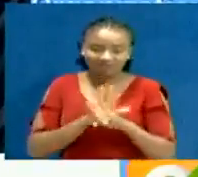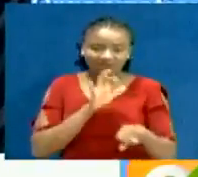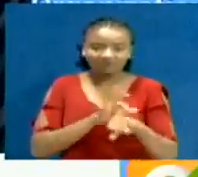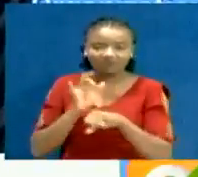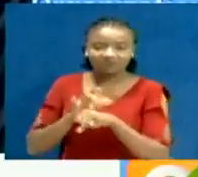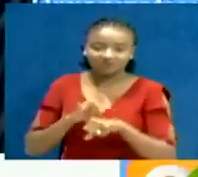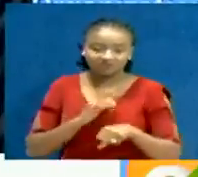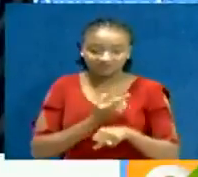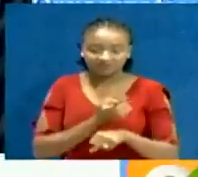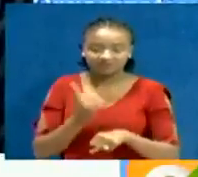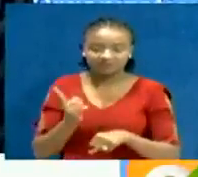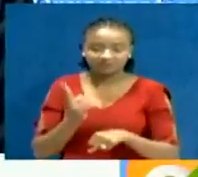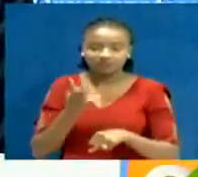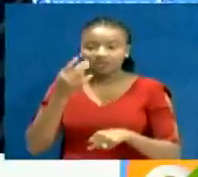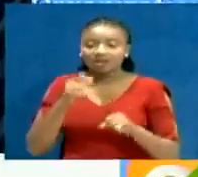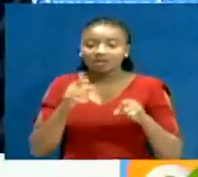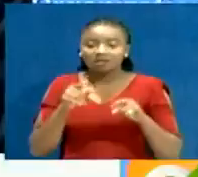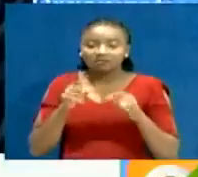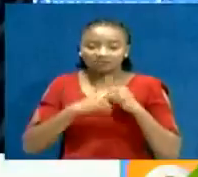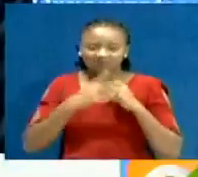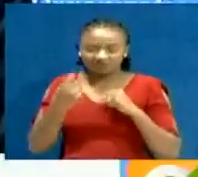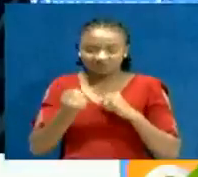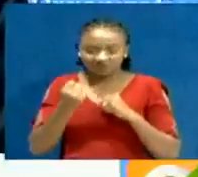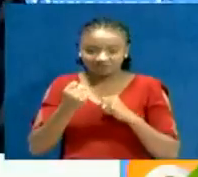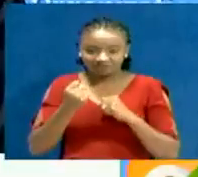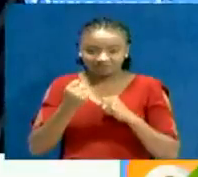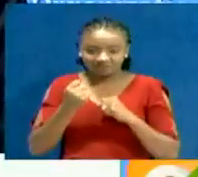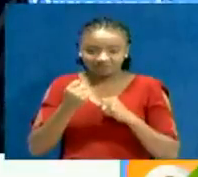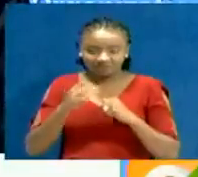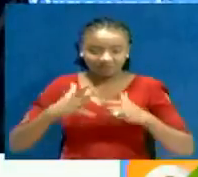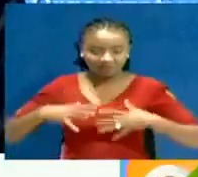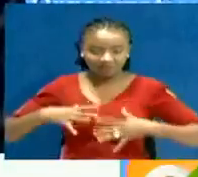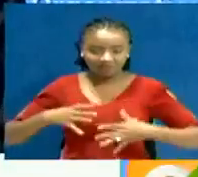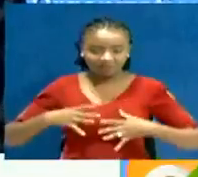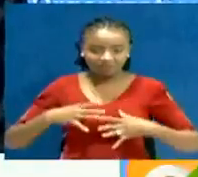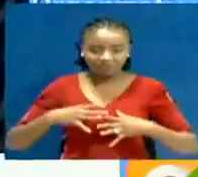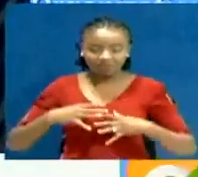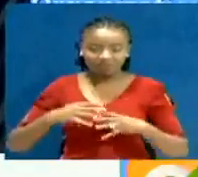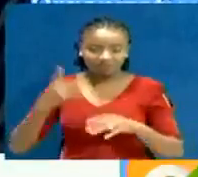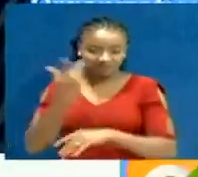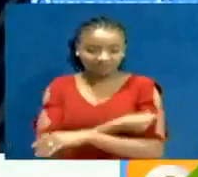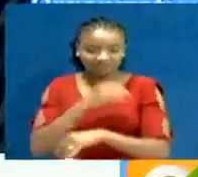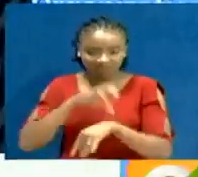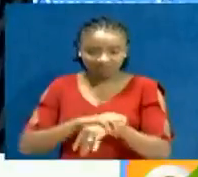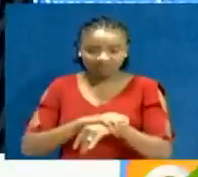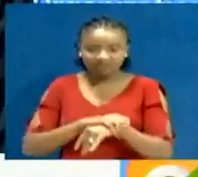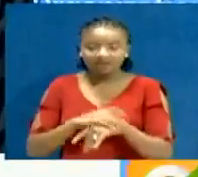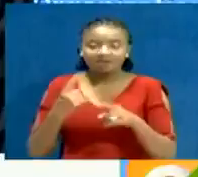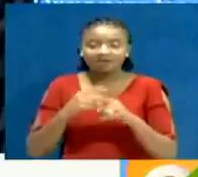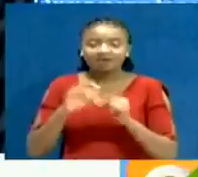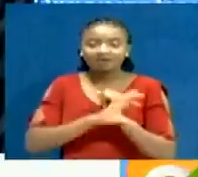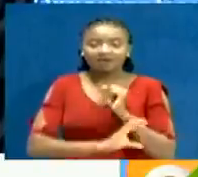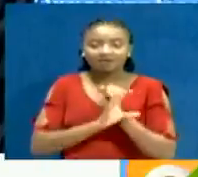pandemic. More than 75% of all vaccines have been administered in just 10 countries.